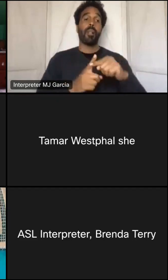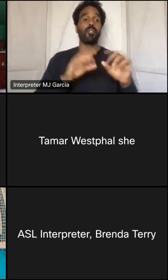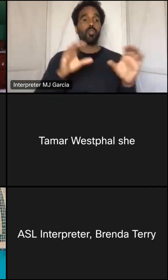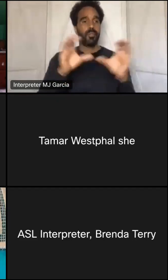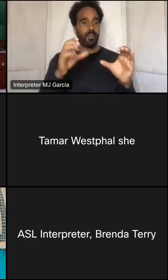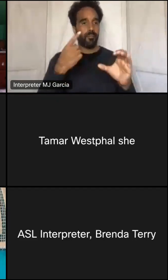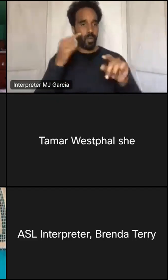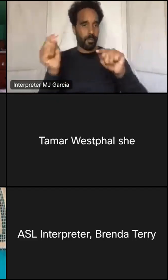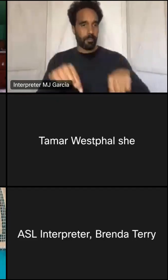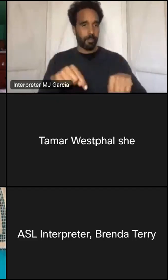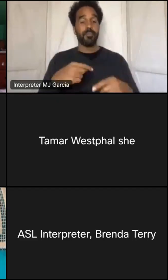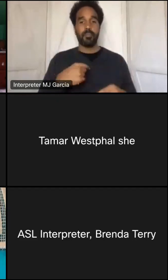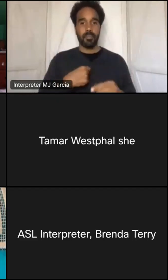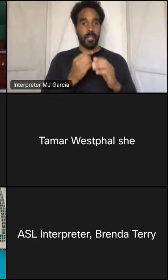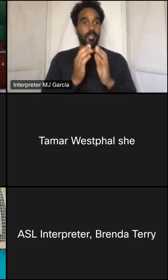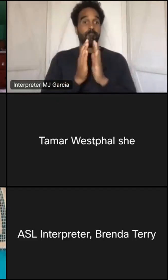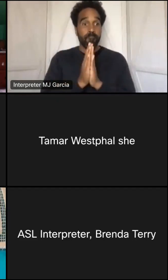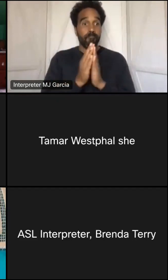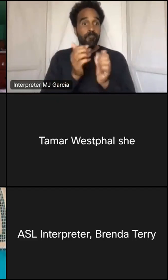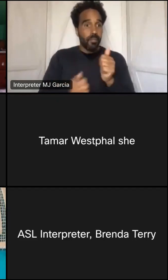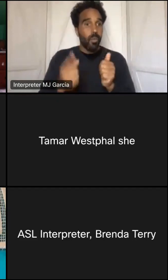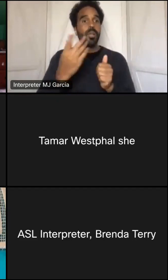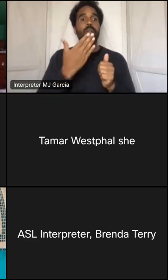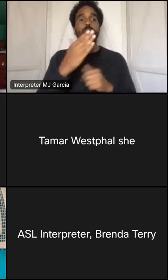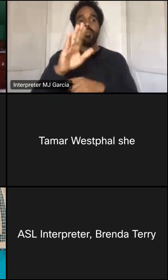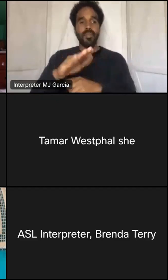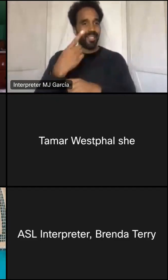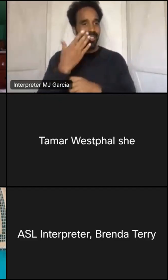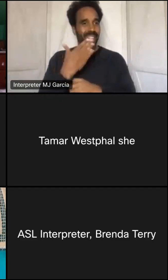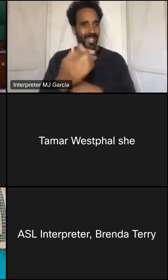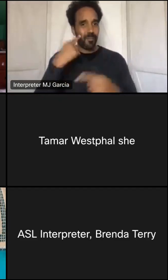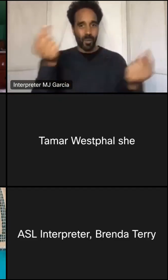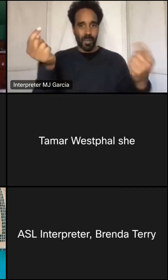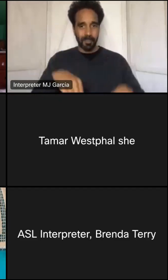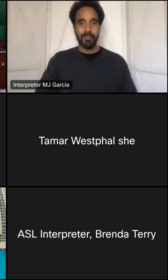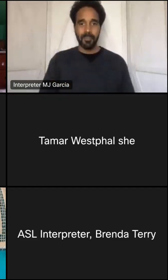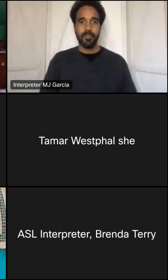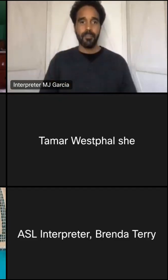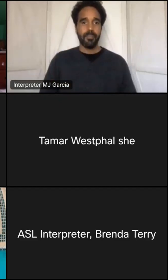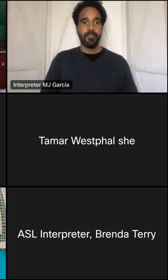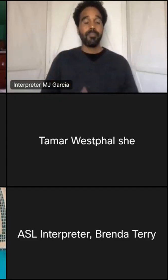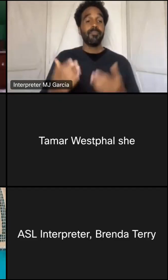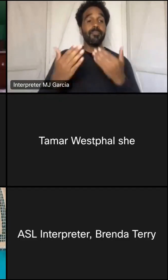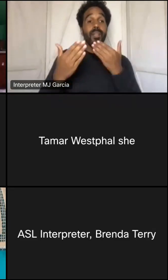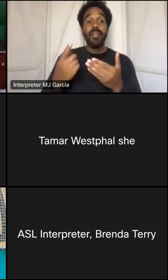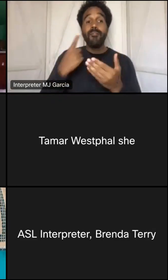everyone a very good afternoon, and thanks for being here. Thanks for supporting